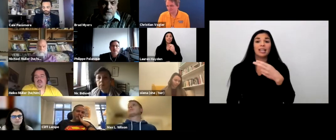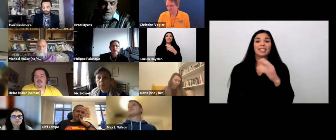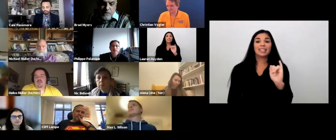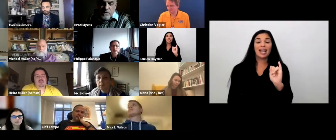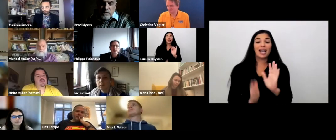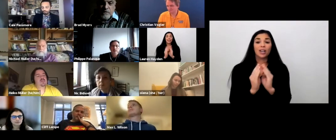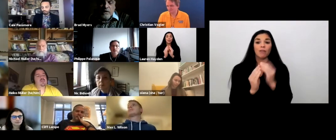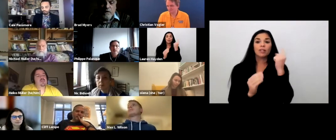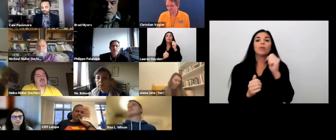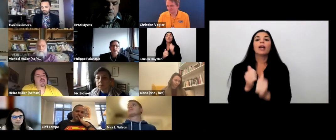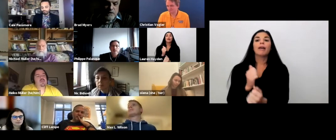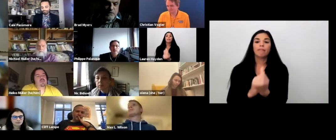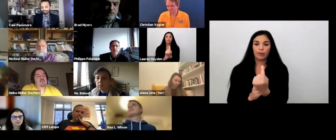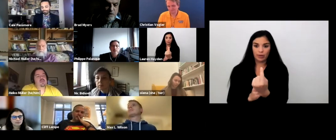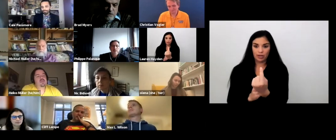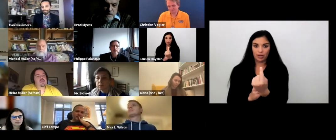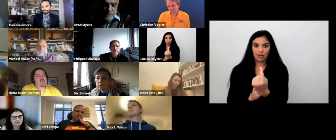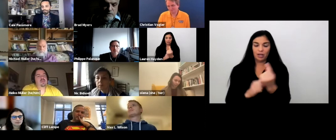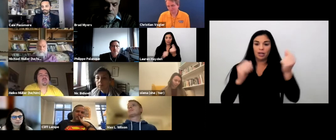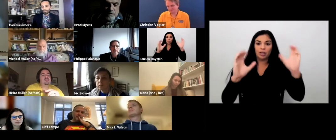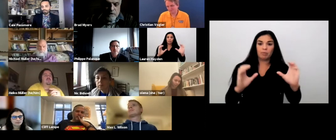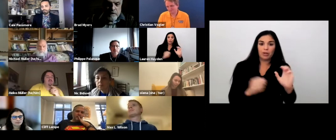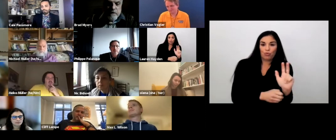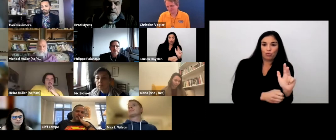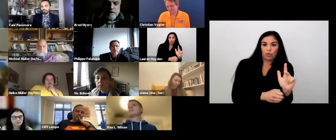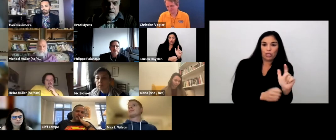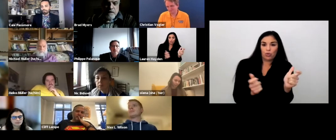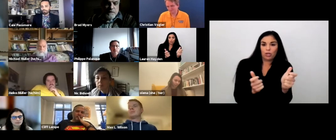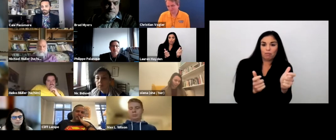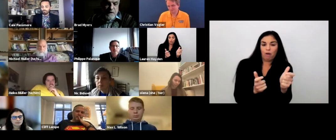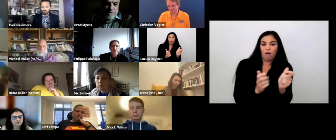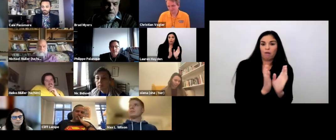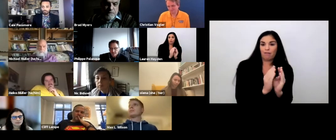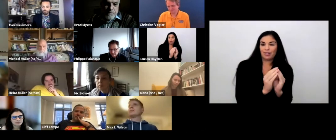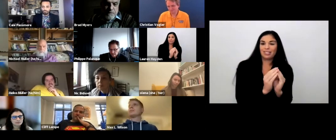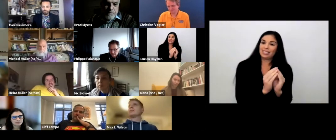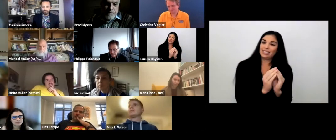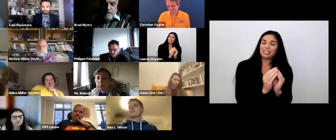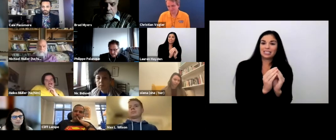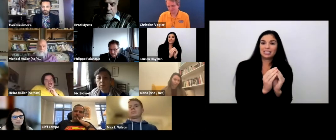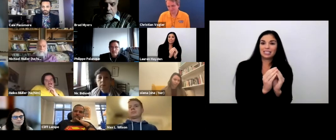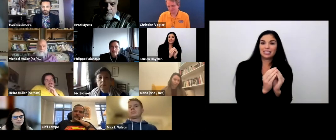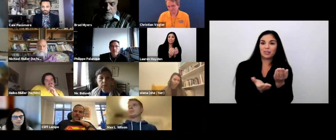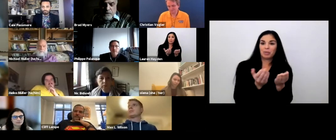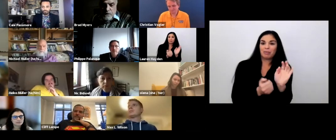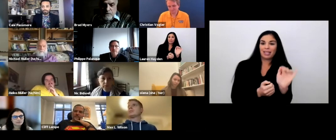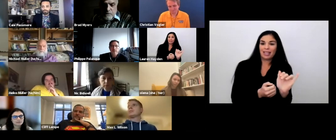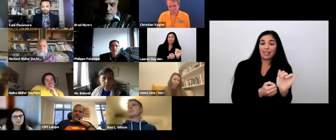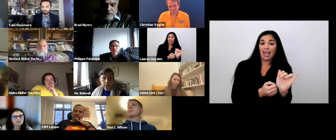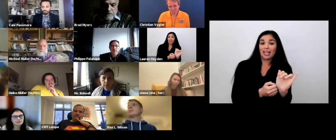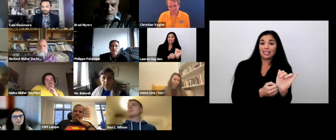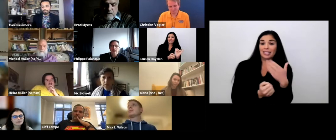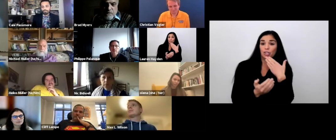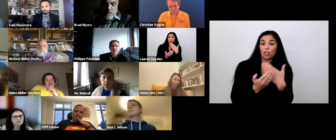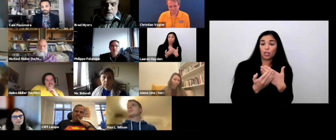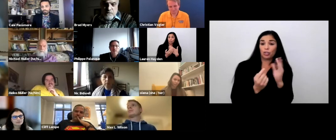everyone versus the 23 smaller conferences. That might be a useful distinction, but